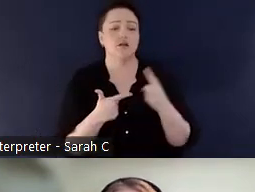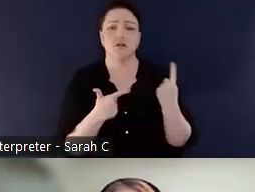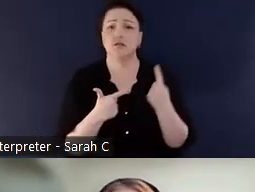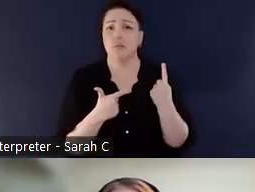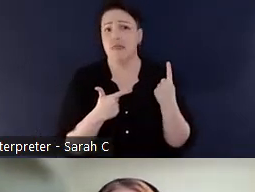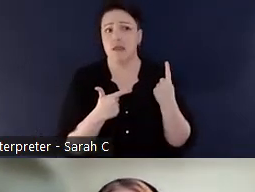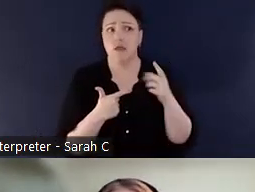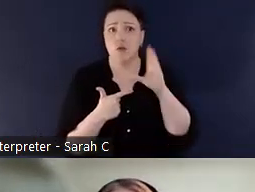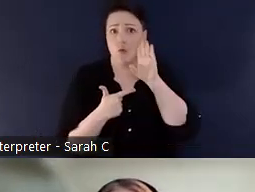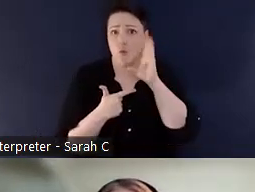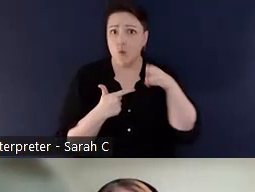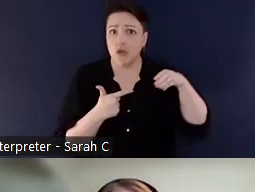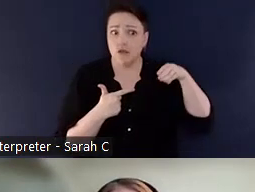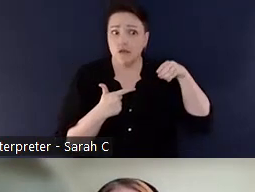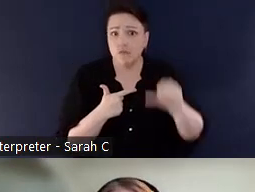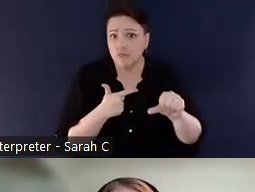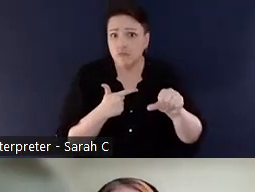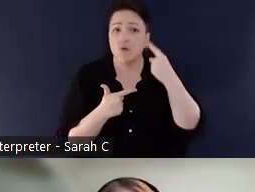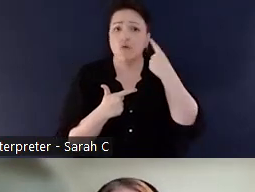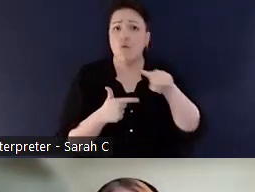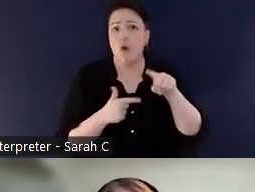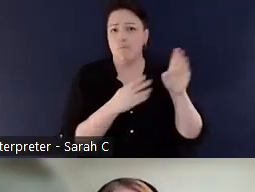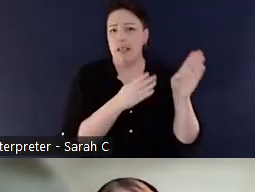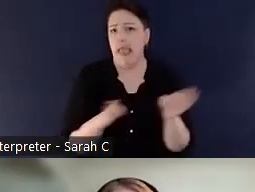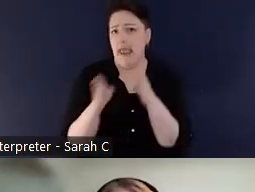for planning such a project?